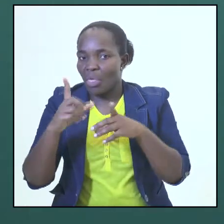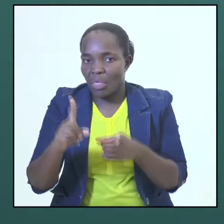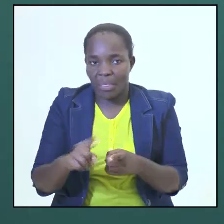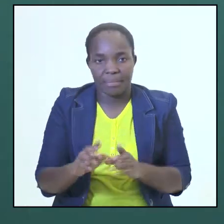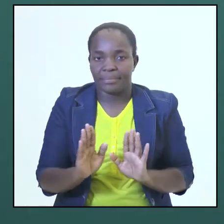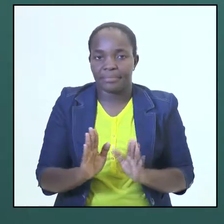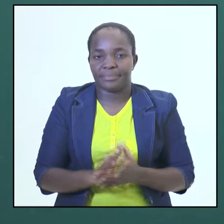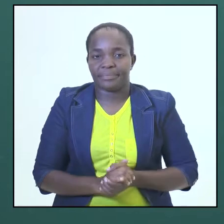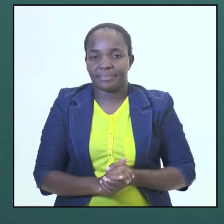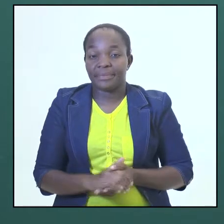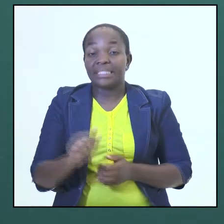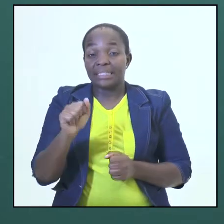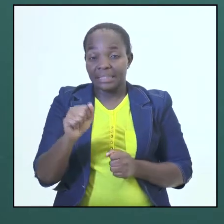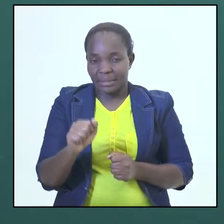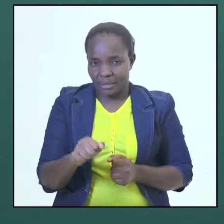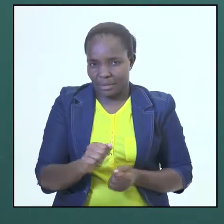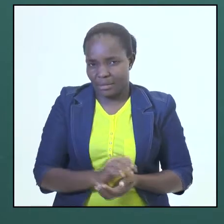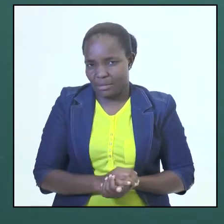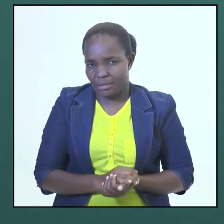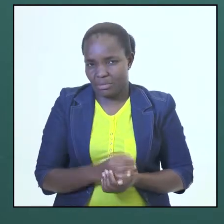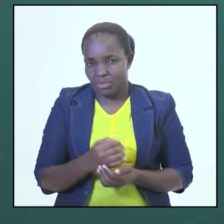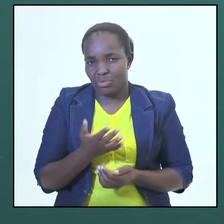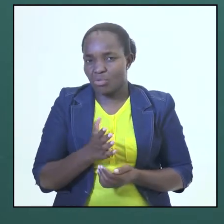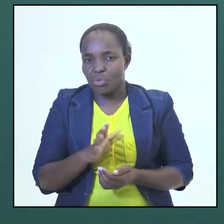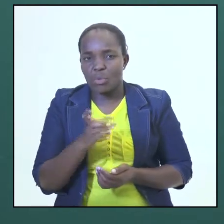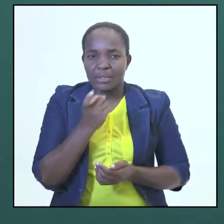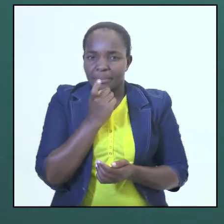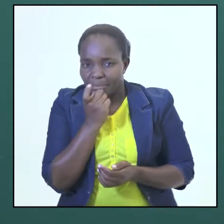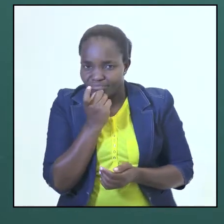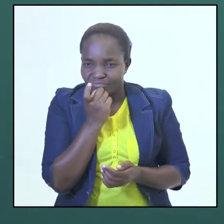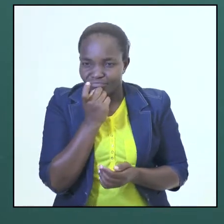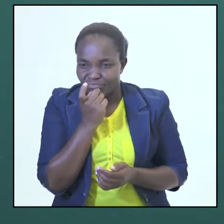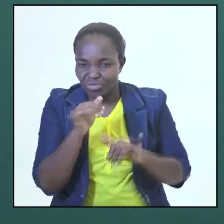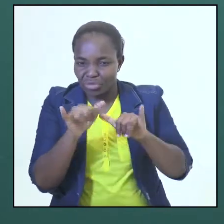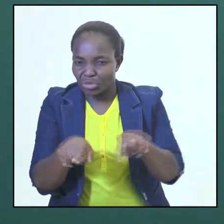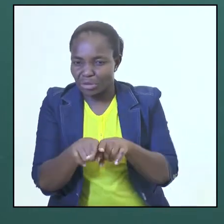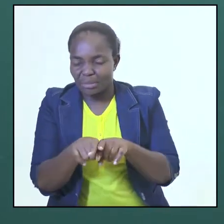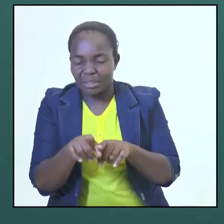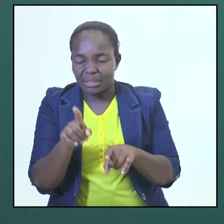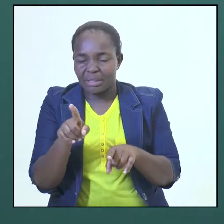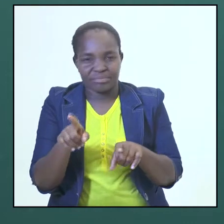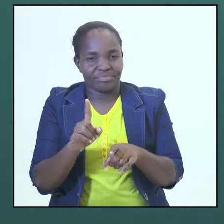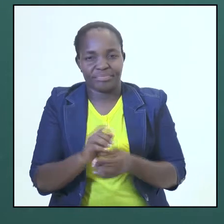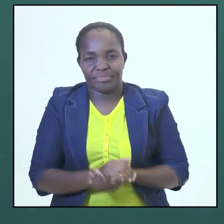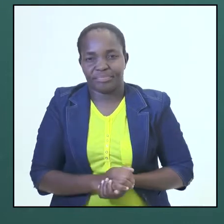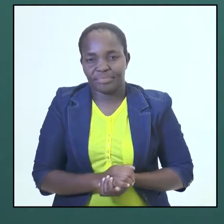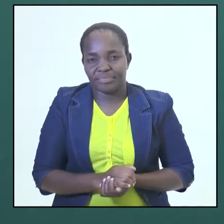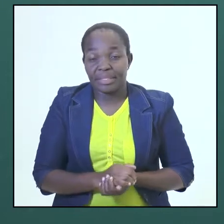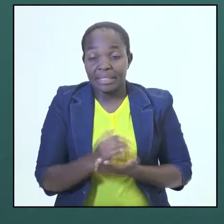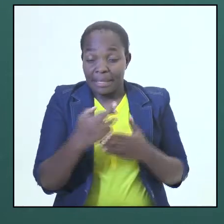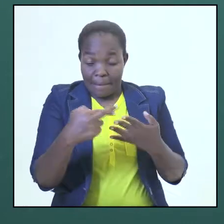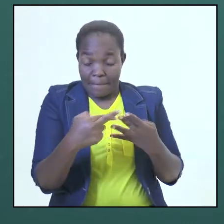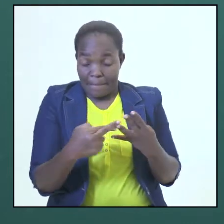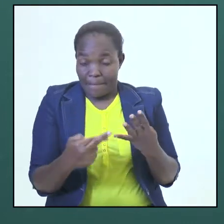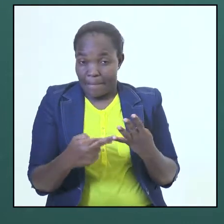Yes, we certainly do not want to add the black rhino and our cheetah to that list. Anyway, the second reason they list